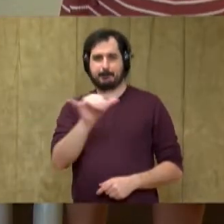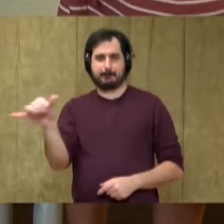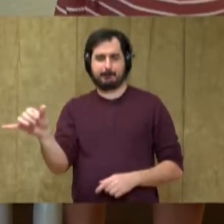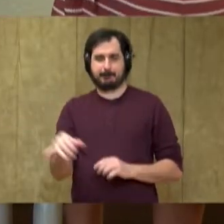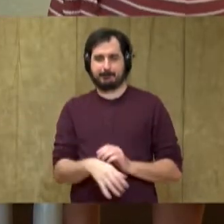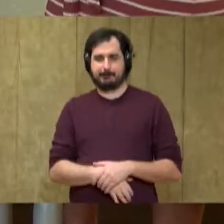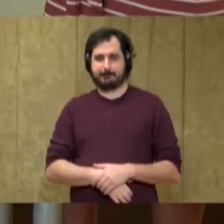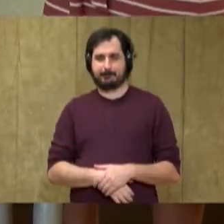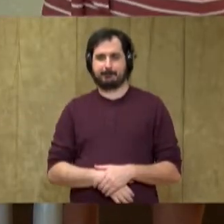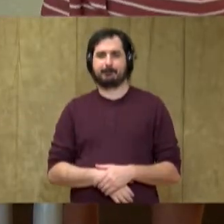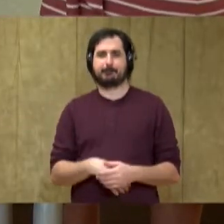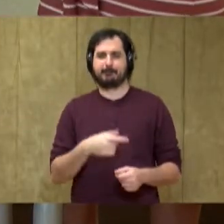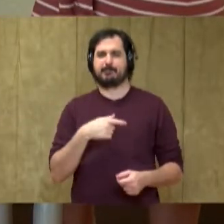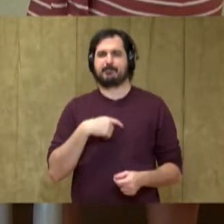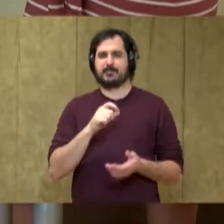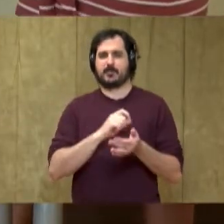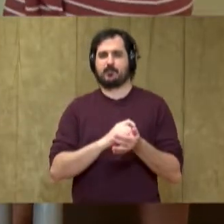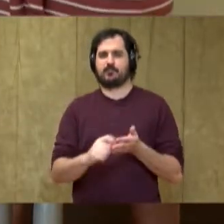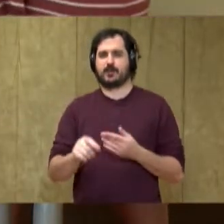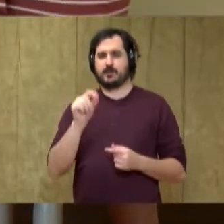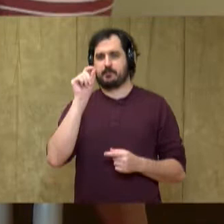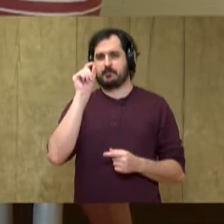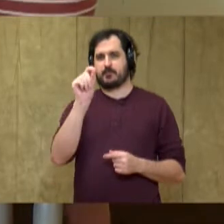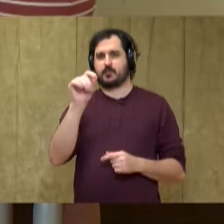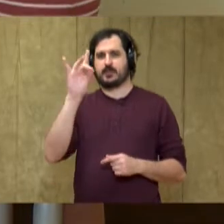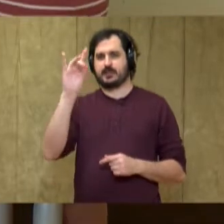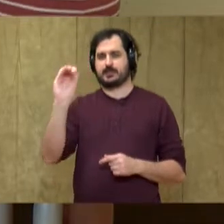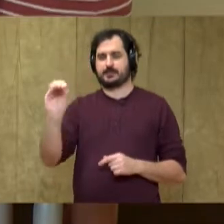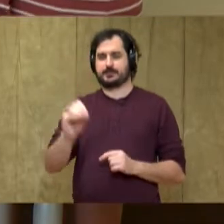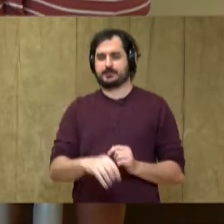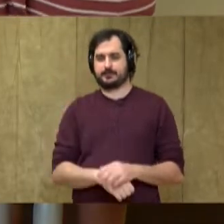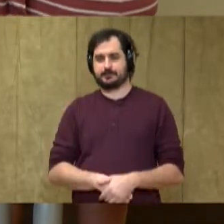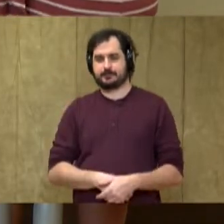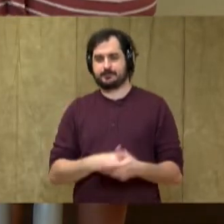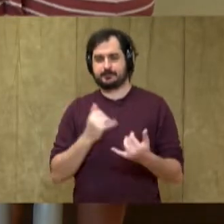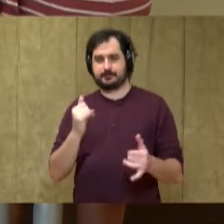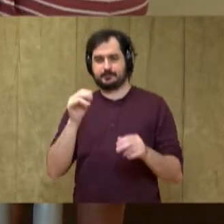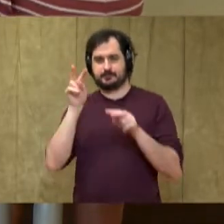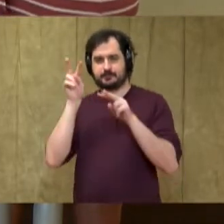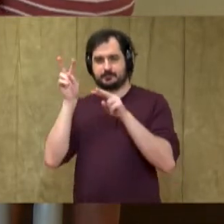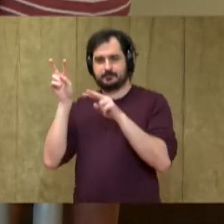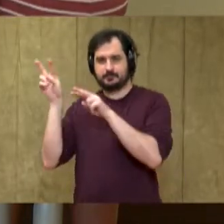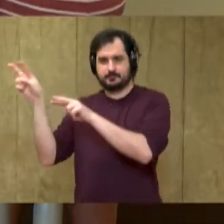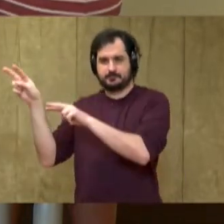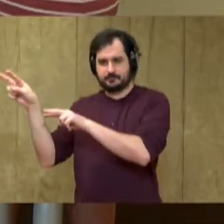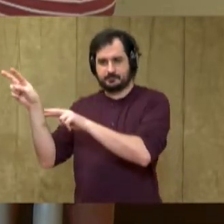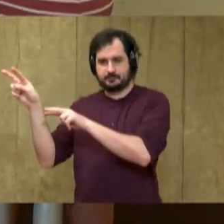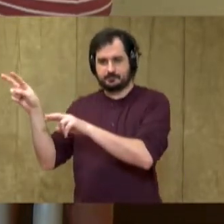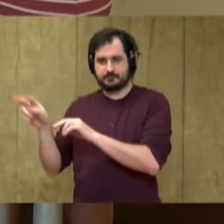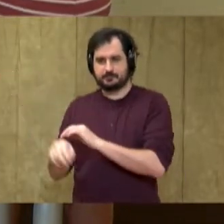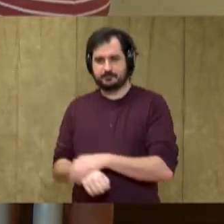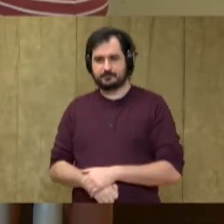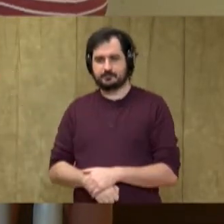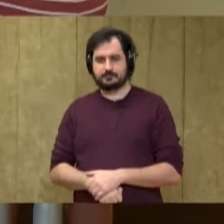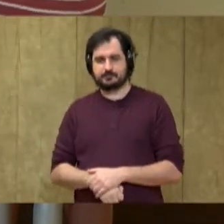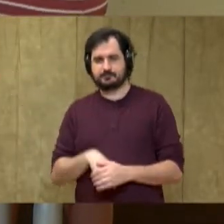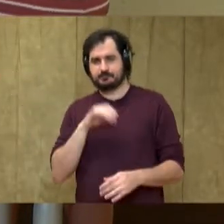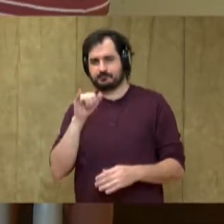write 80 hundredths over here. Now, let's look what's over here. Let's look at this fraction.